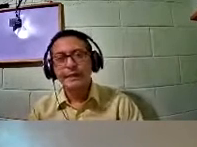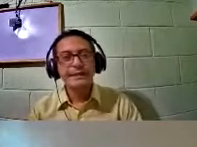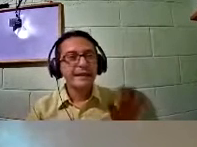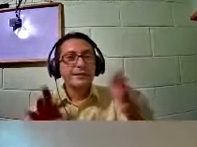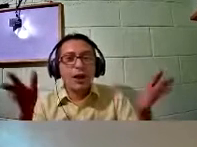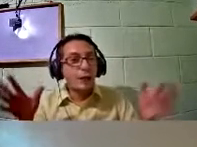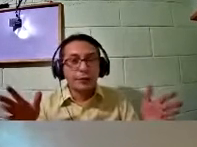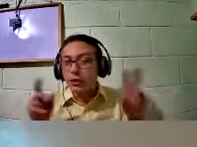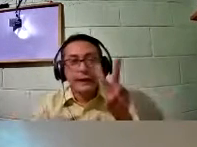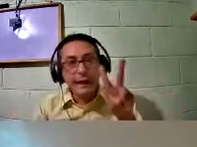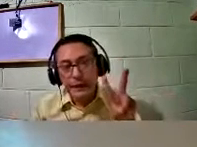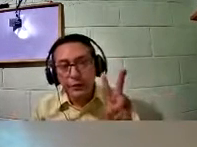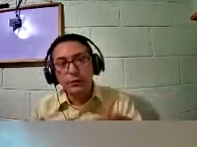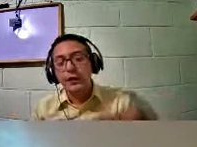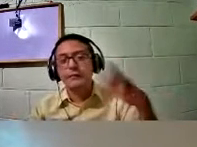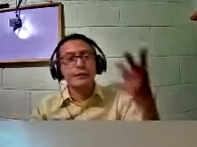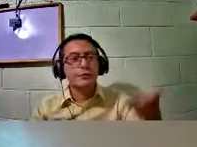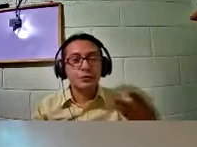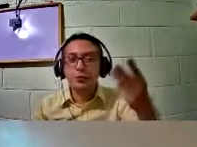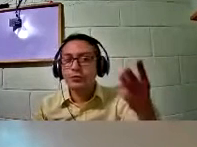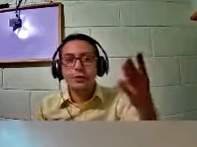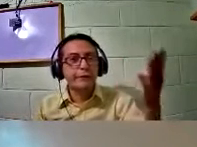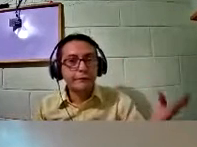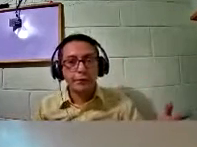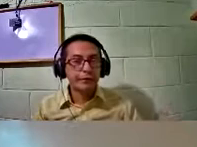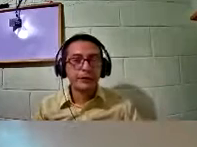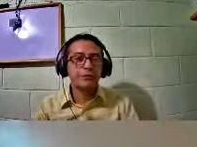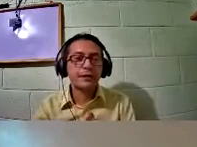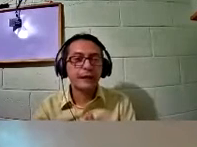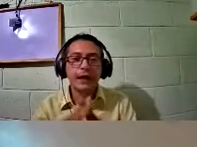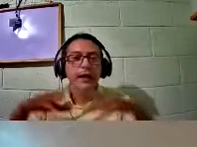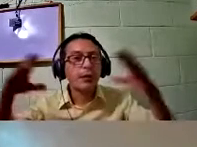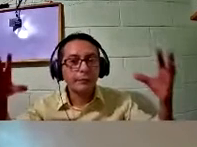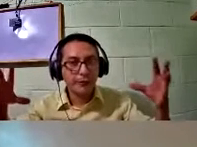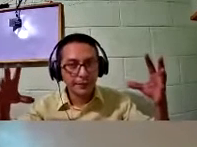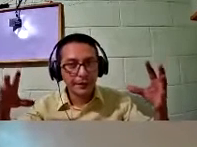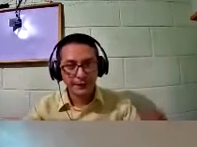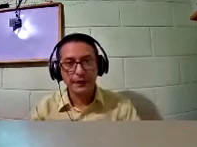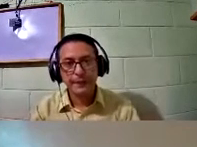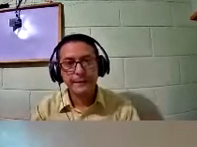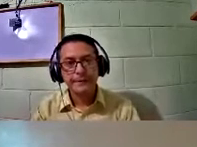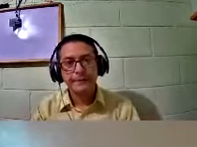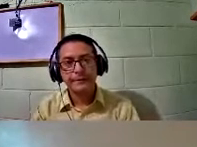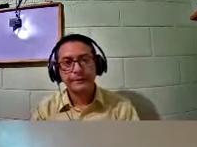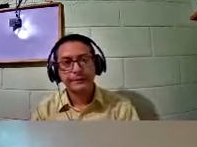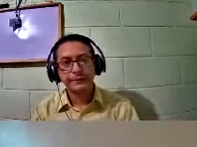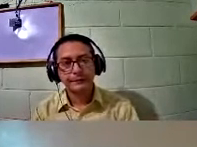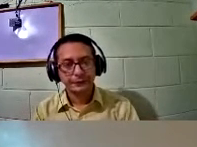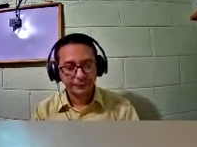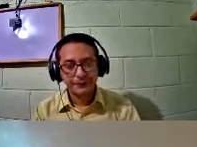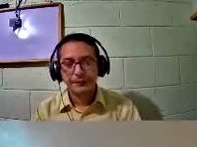That means some, not exactly two. That means two, three, four, but we say a couple of beers, okay?